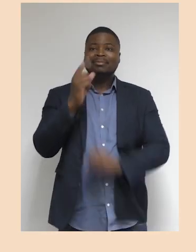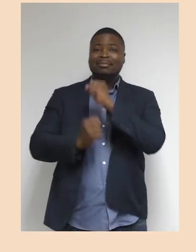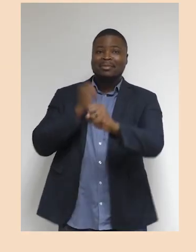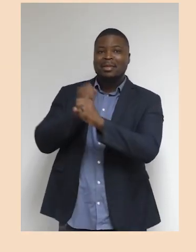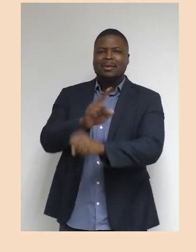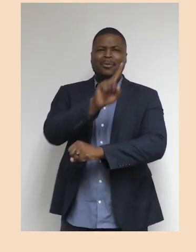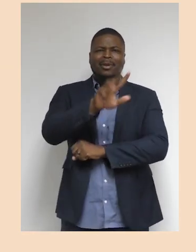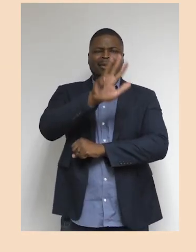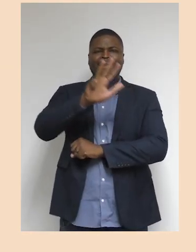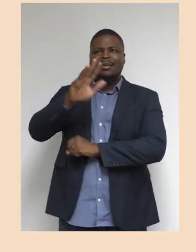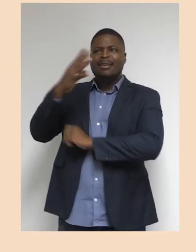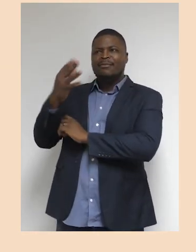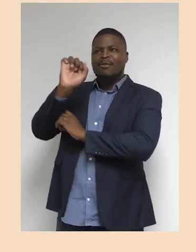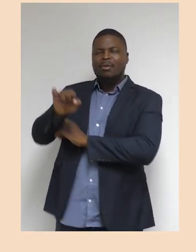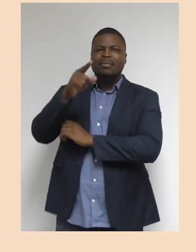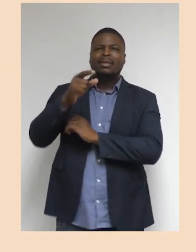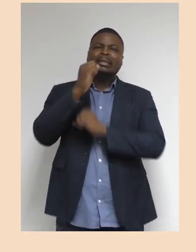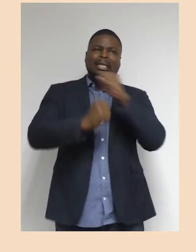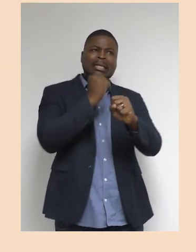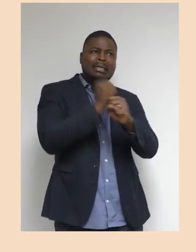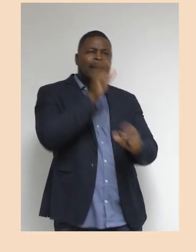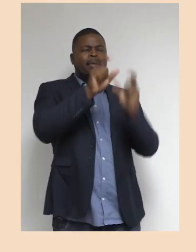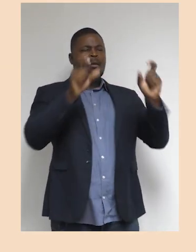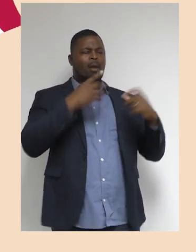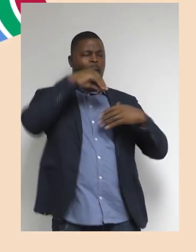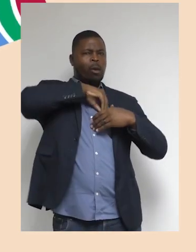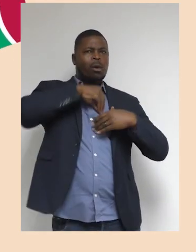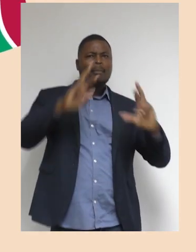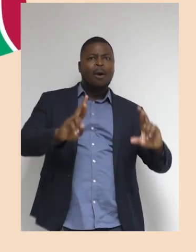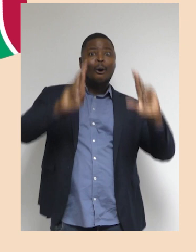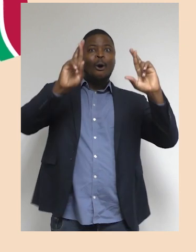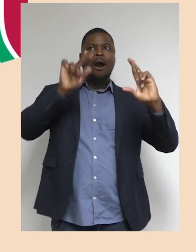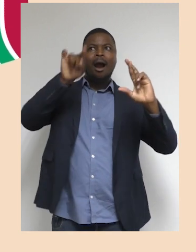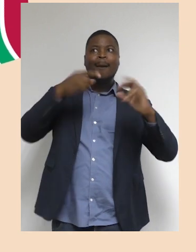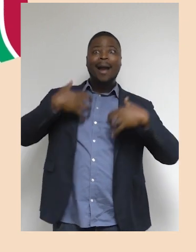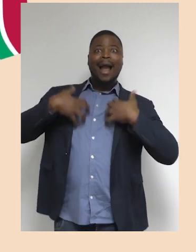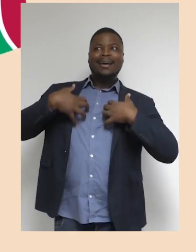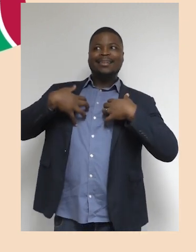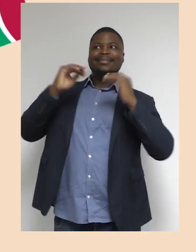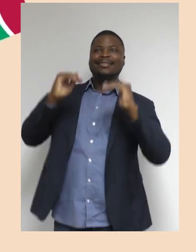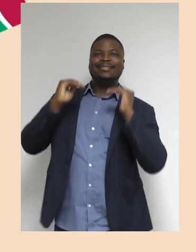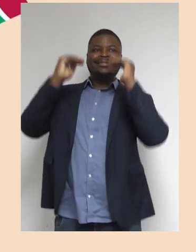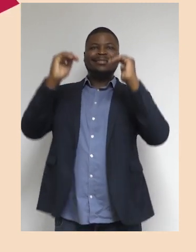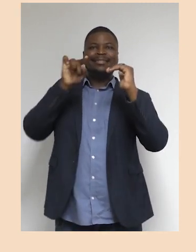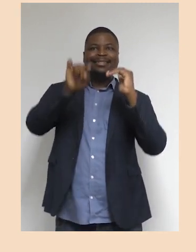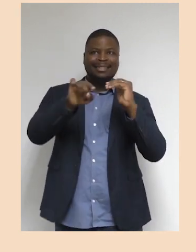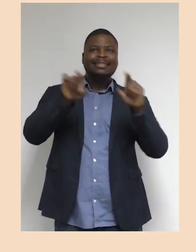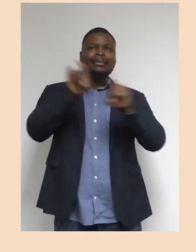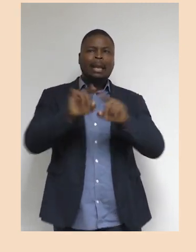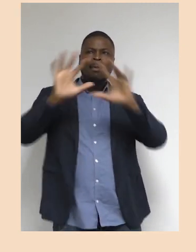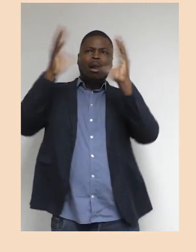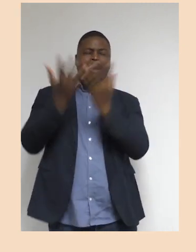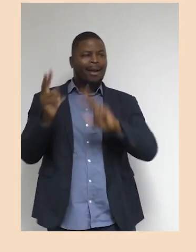The year 1994 marked a moment of exhilaration and hope for the majority of South Africans and for global sympathisers.